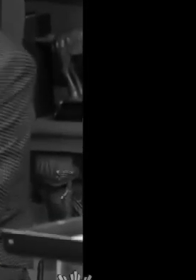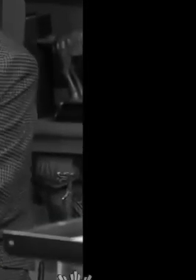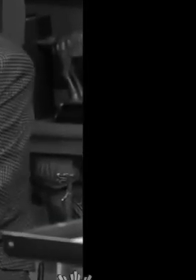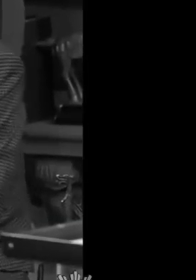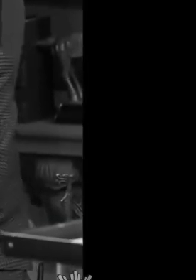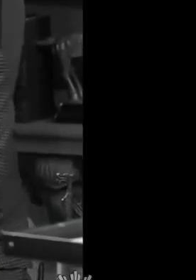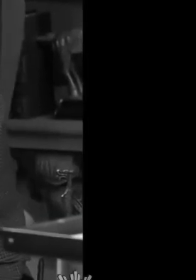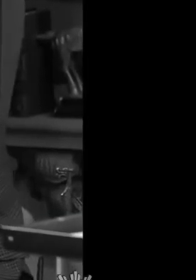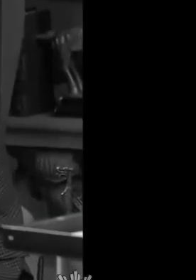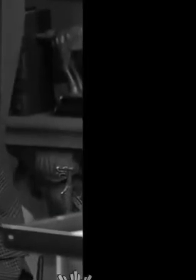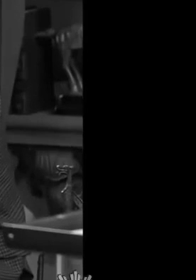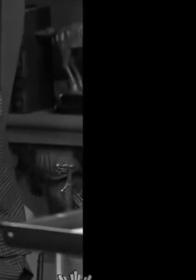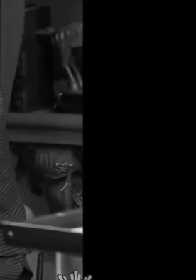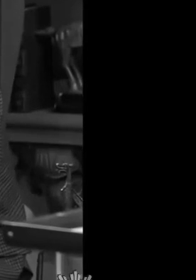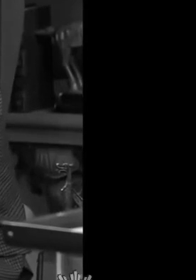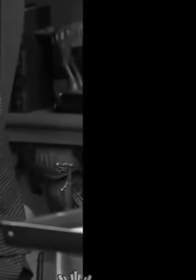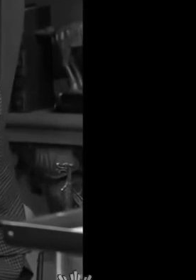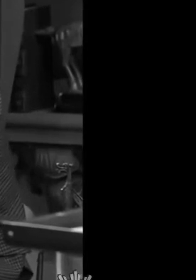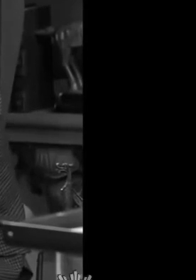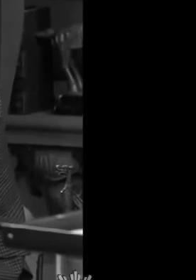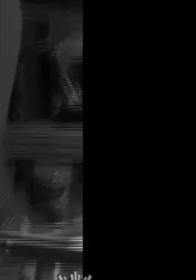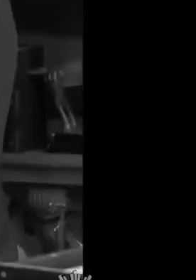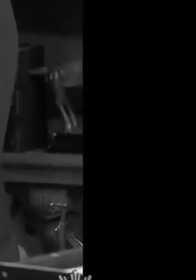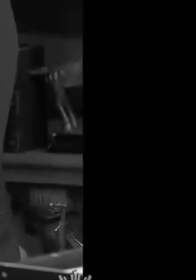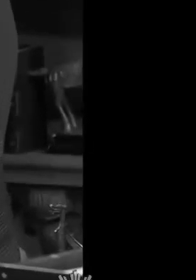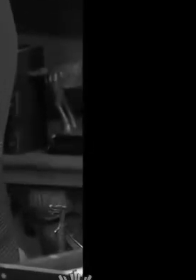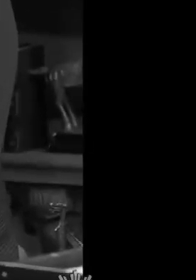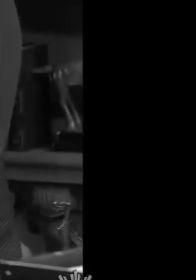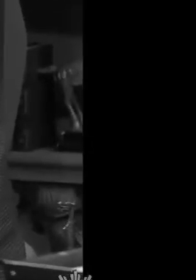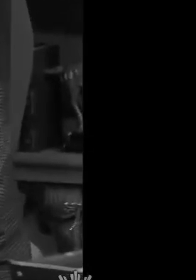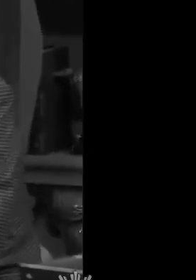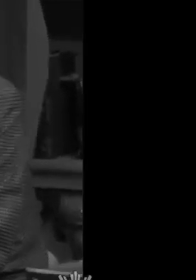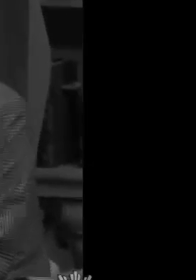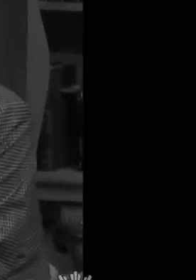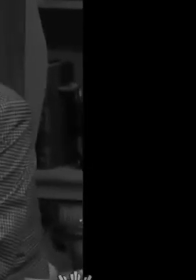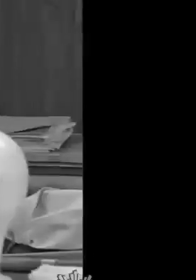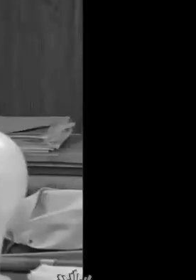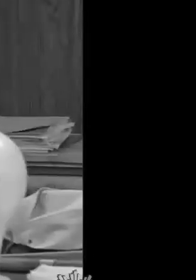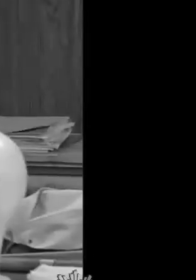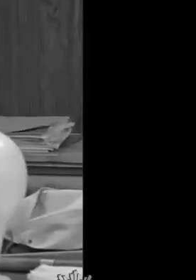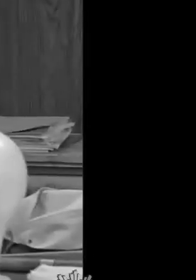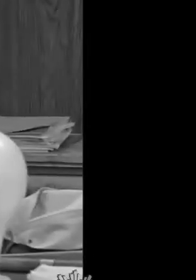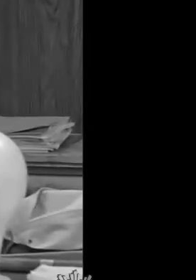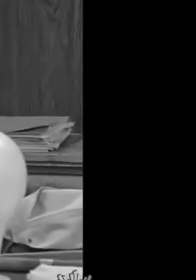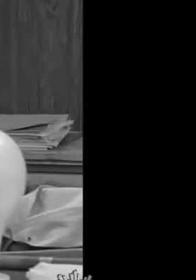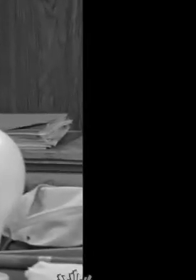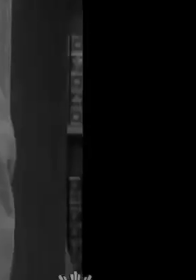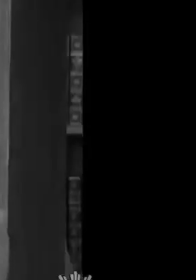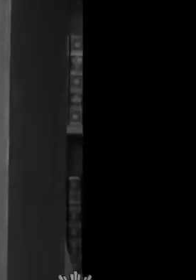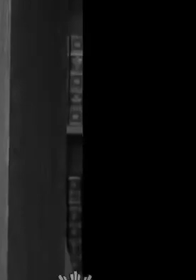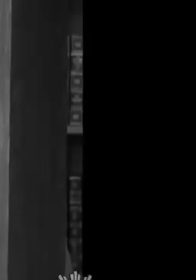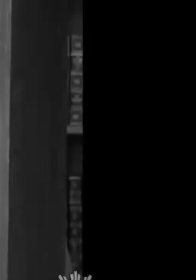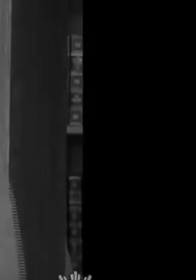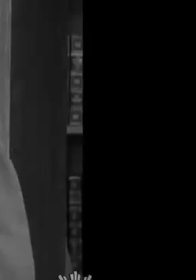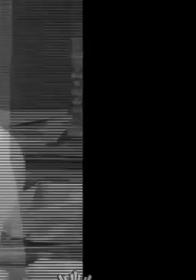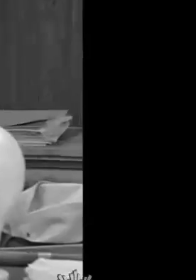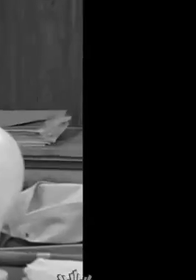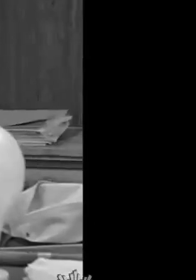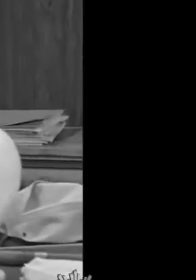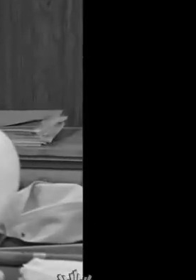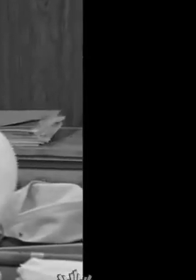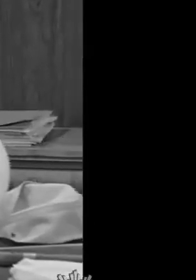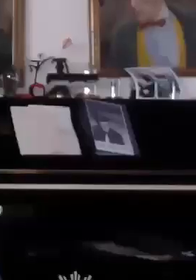sure. Is that still on? Reiner played the blowhard host. Hi there, remember me? Right.